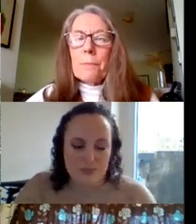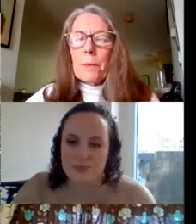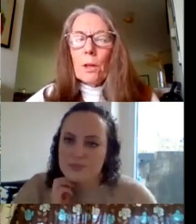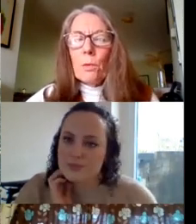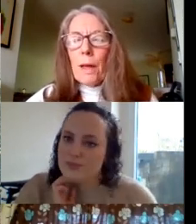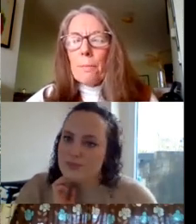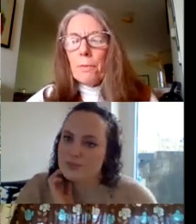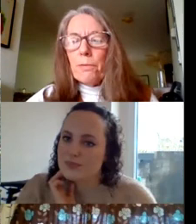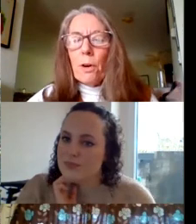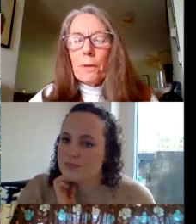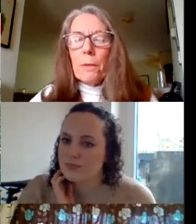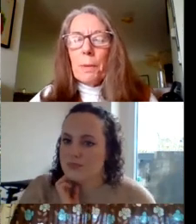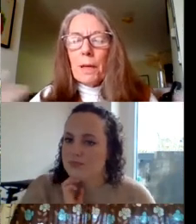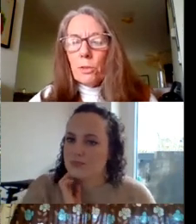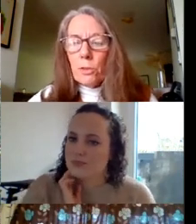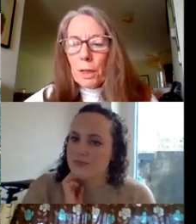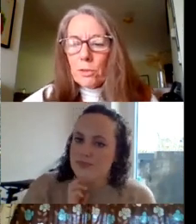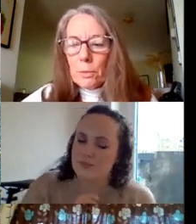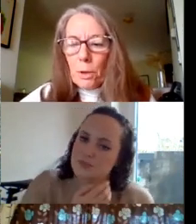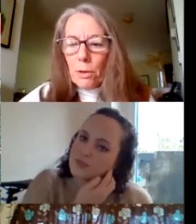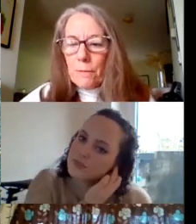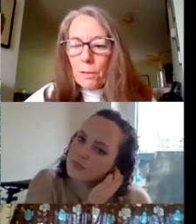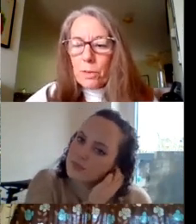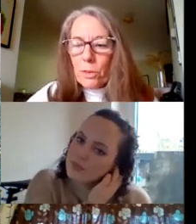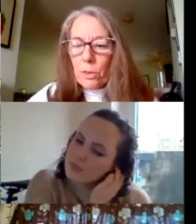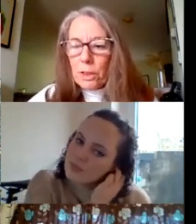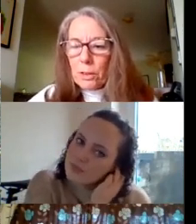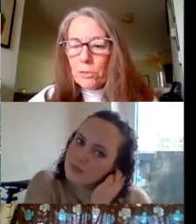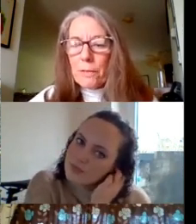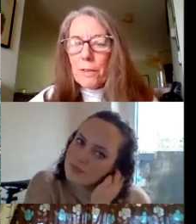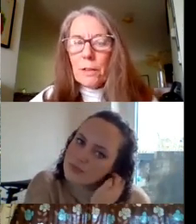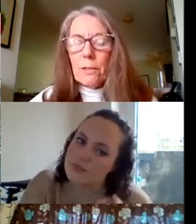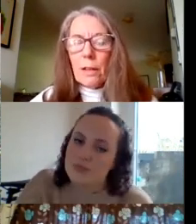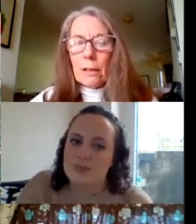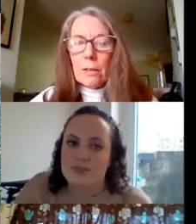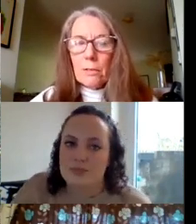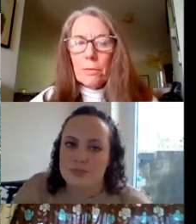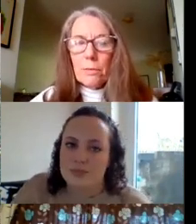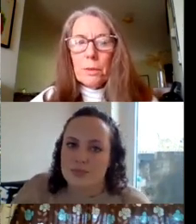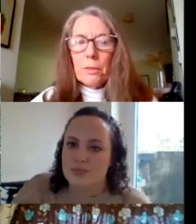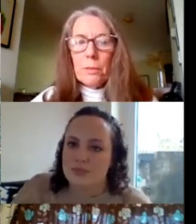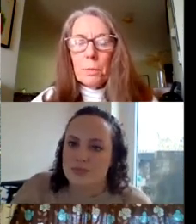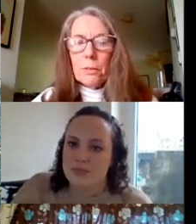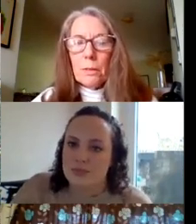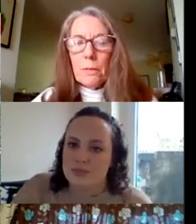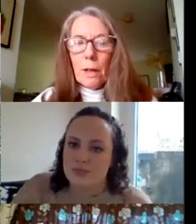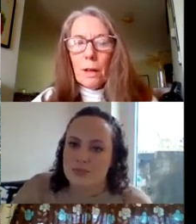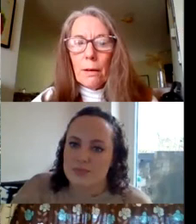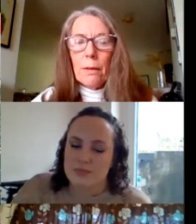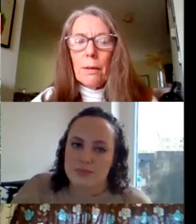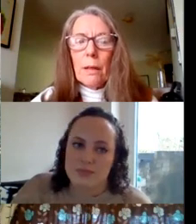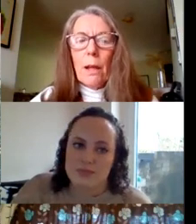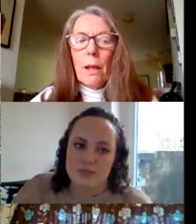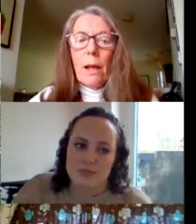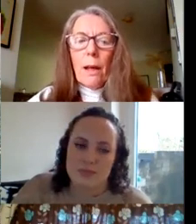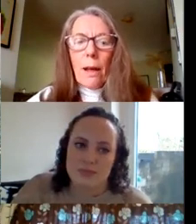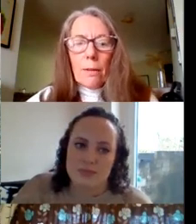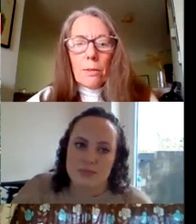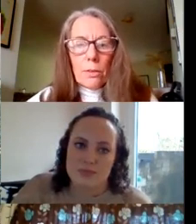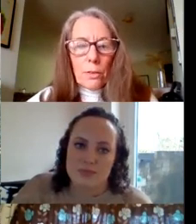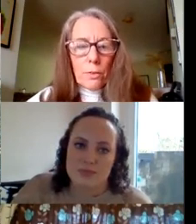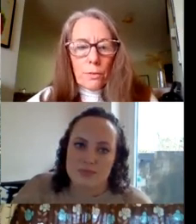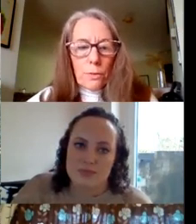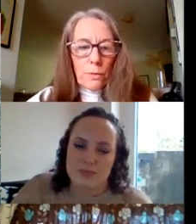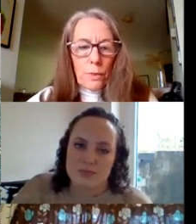staff who then performed, and the patients were actually more involved as audience rather than active participants in that.